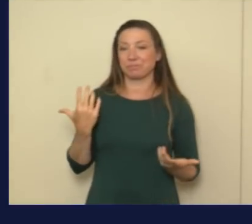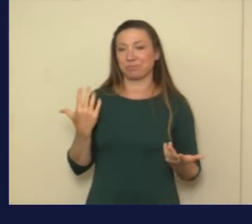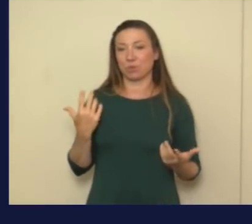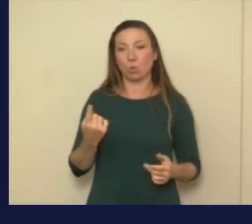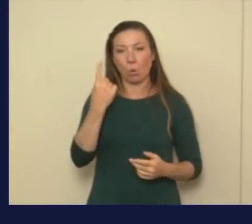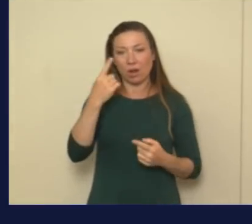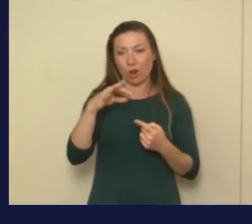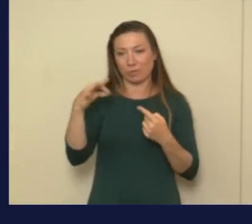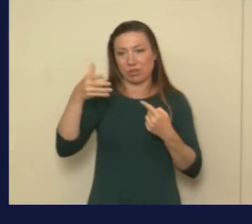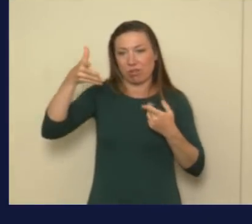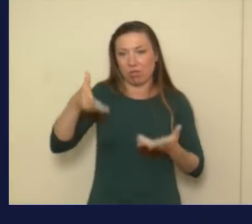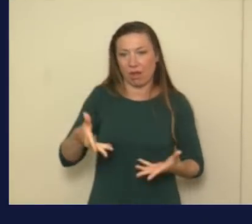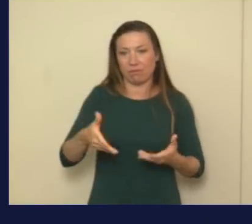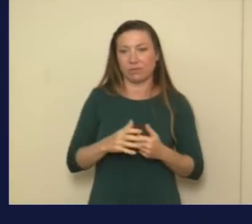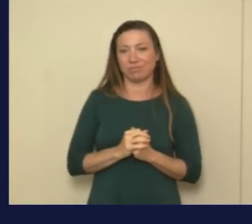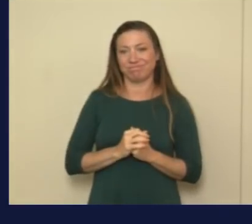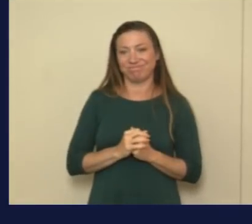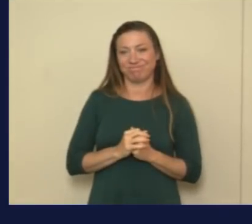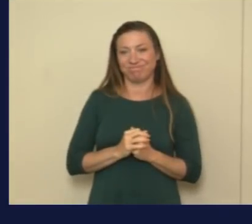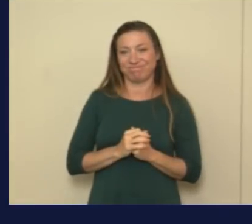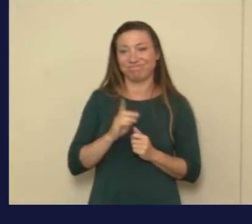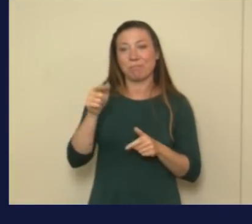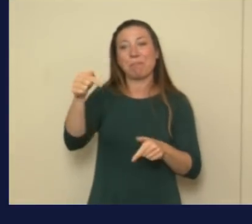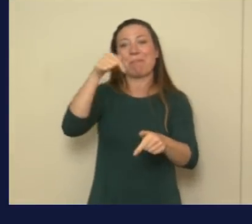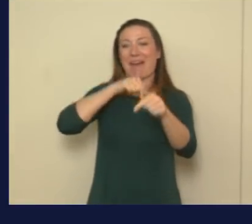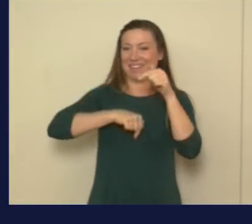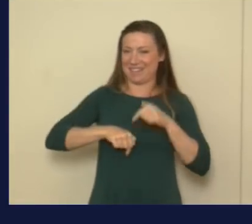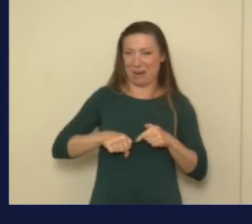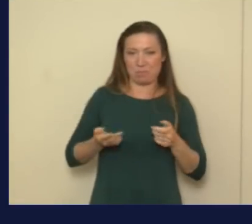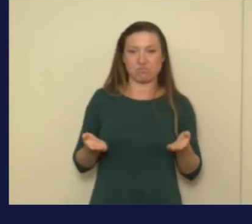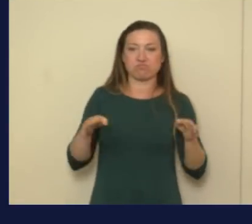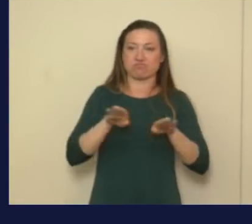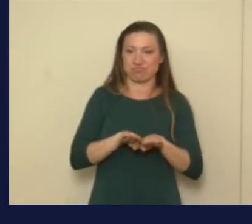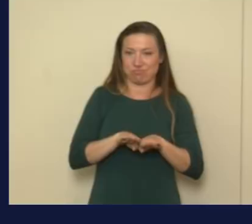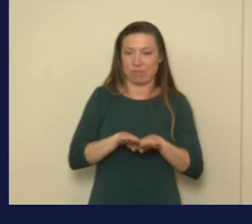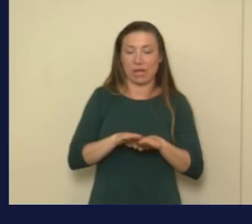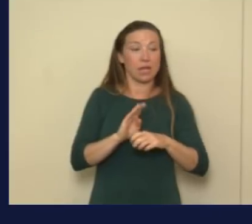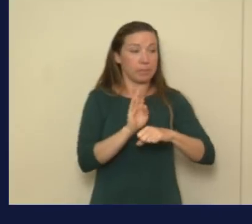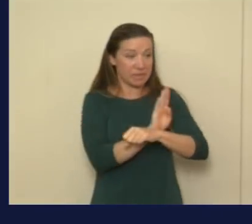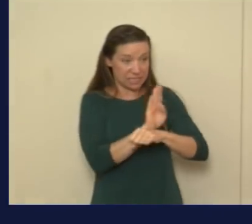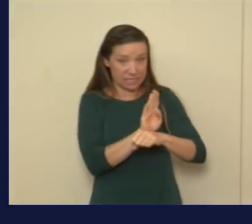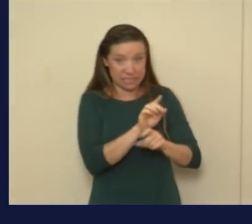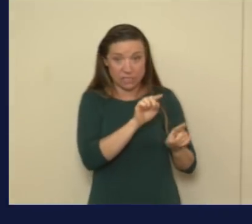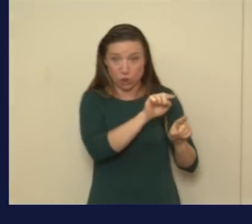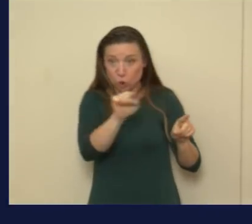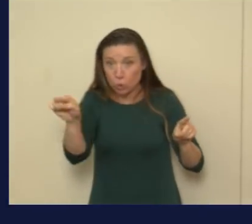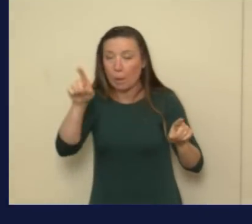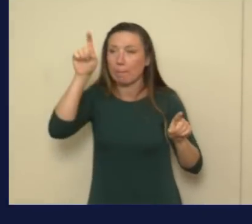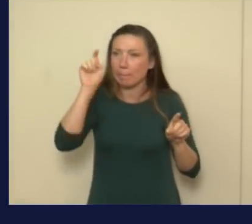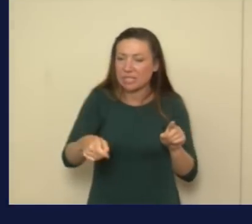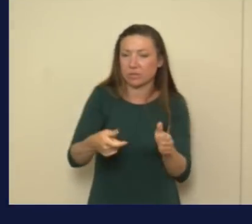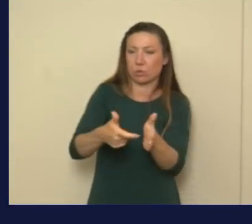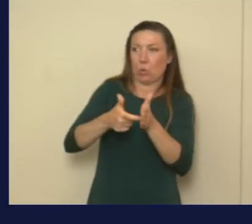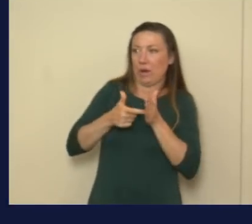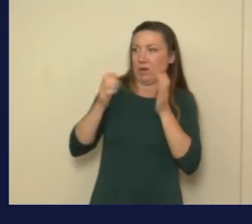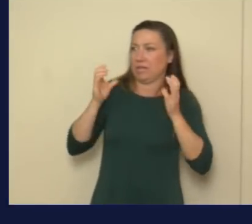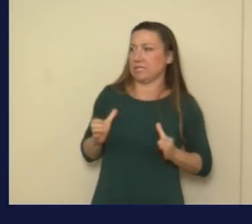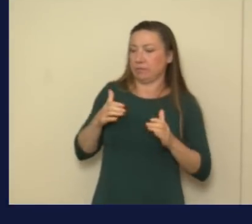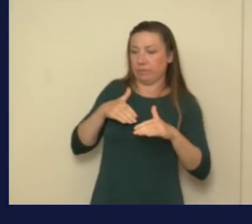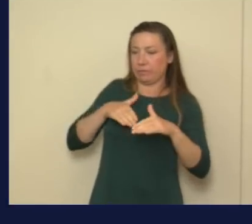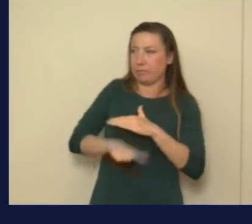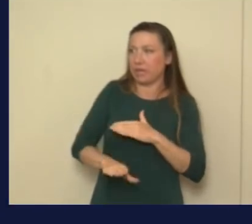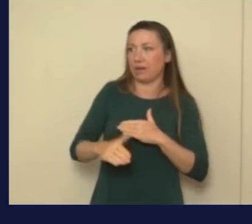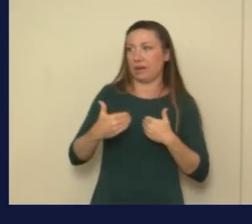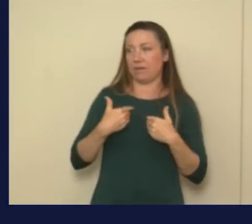must require customers to wear face coverings. If you don't require them to wear face coverings, then there's a penalty to the owner of